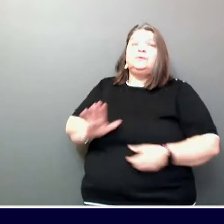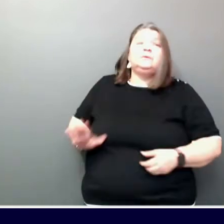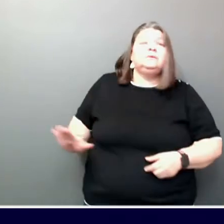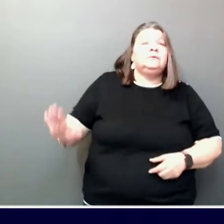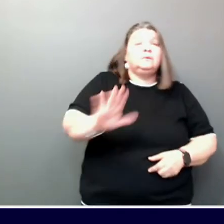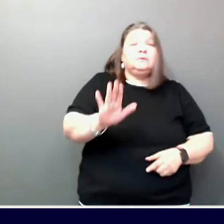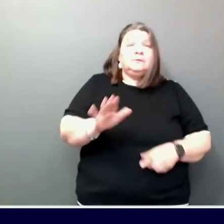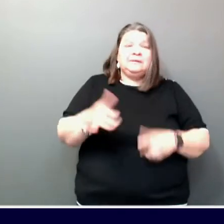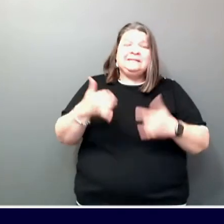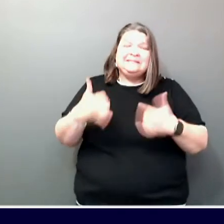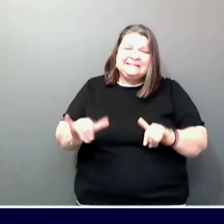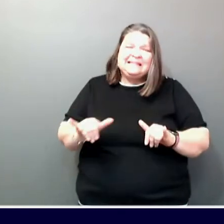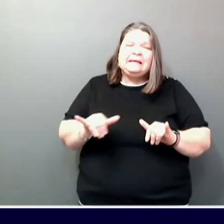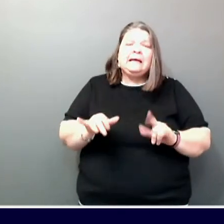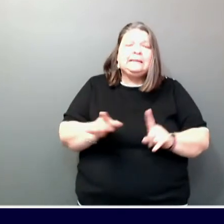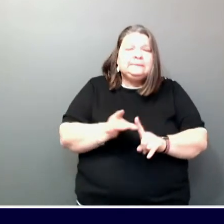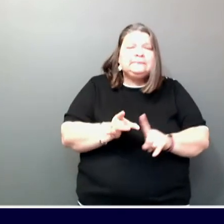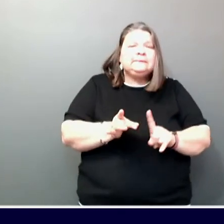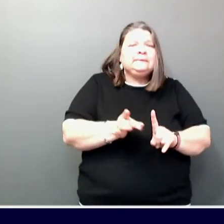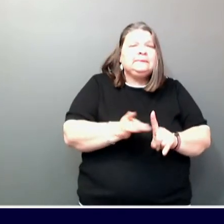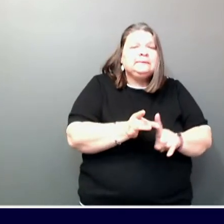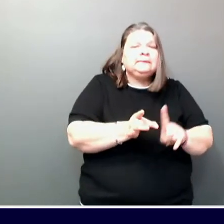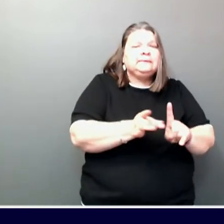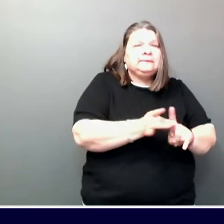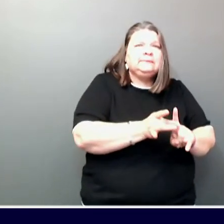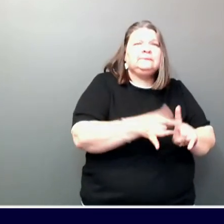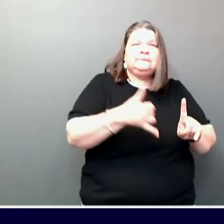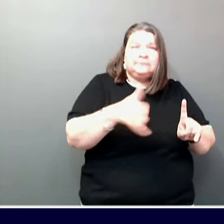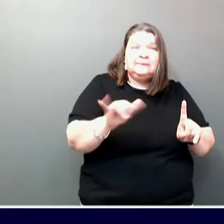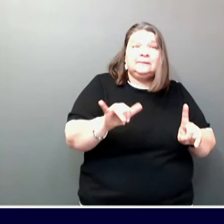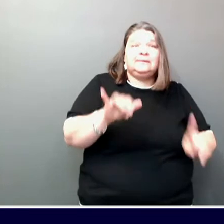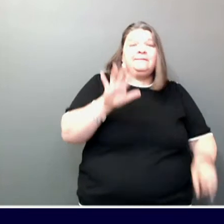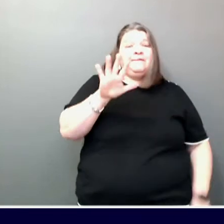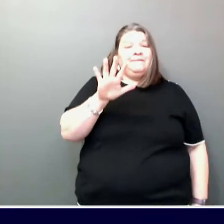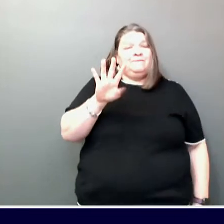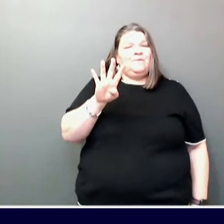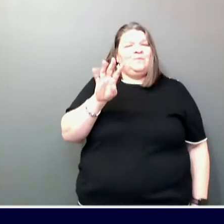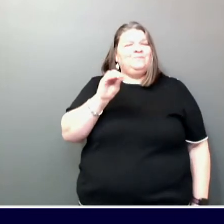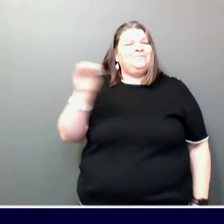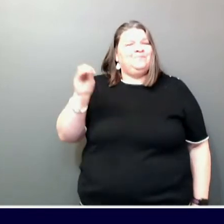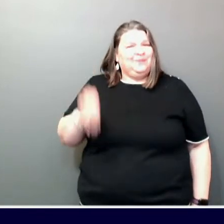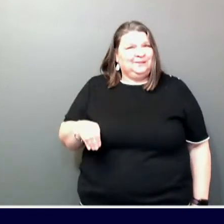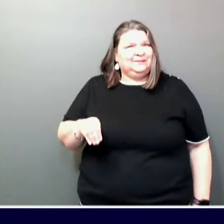54% of all school-aged kids in Maine, from 5 through up to 18,